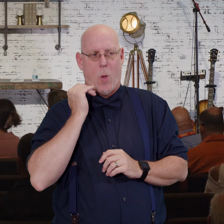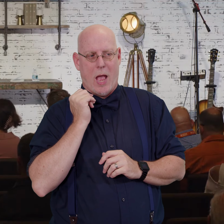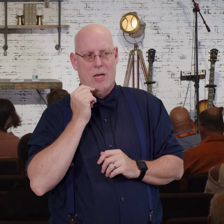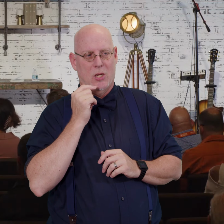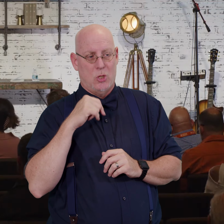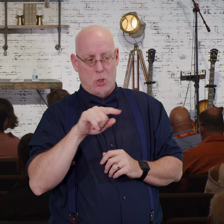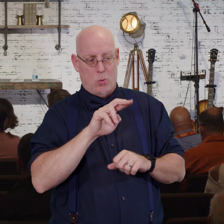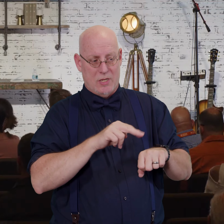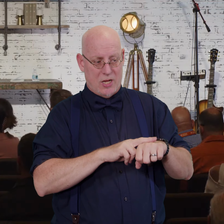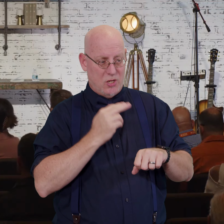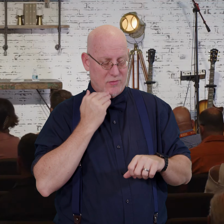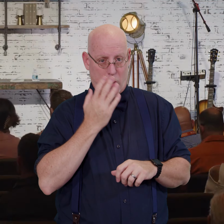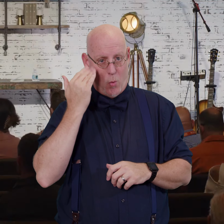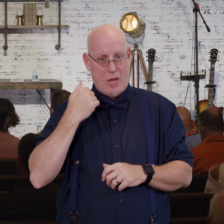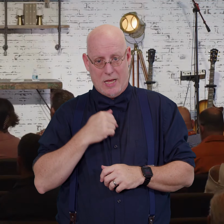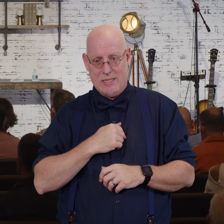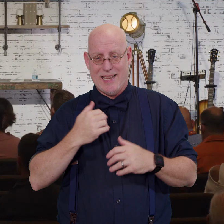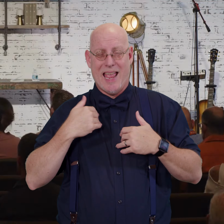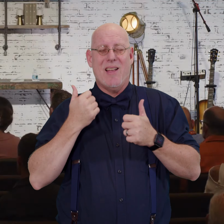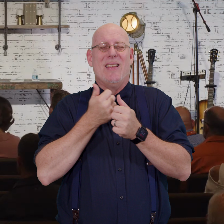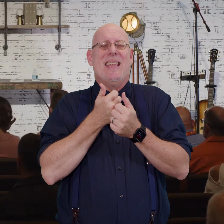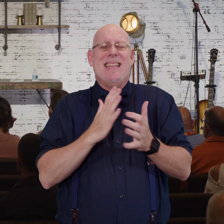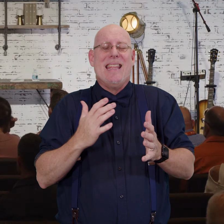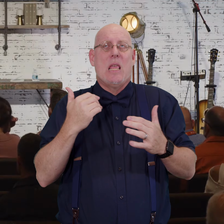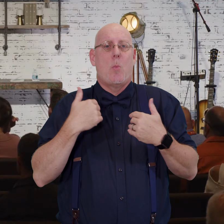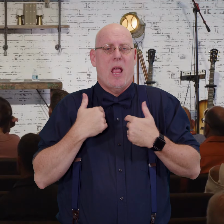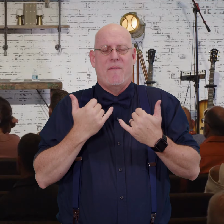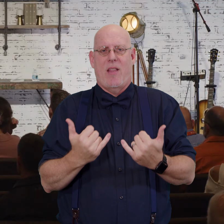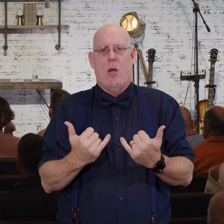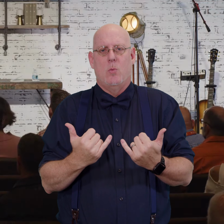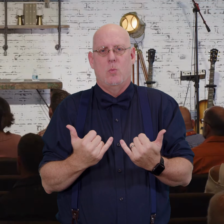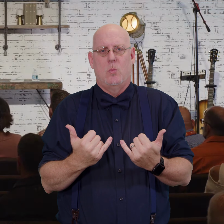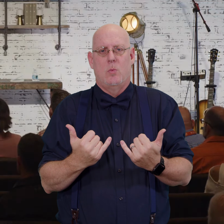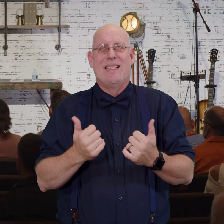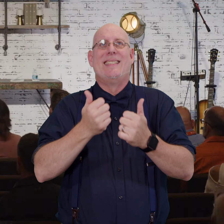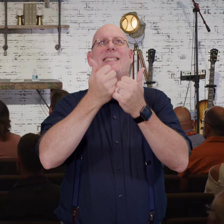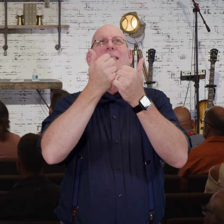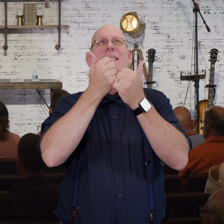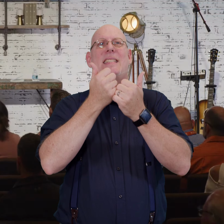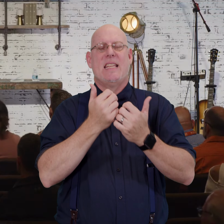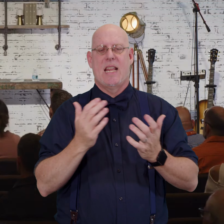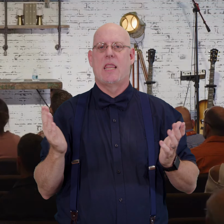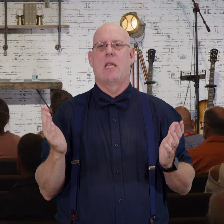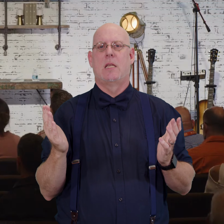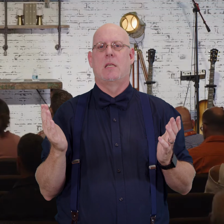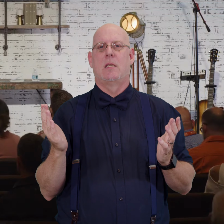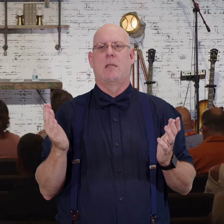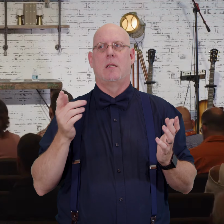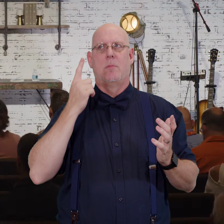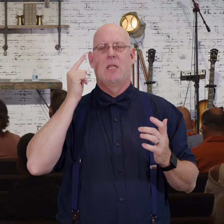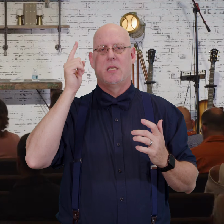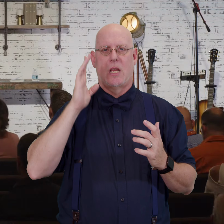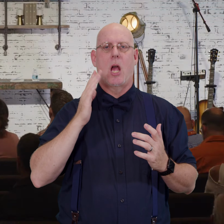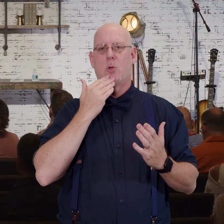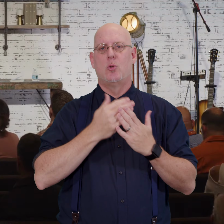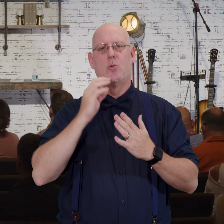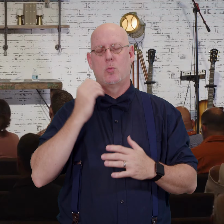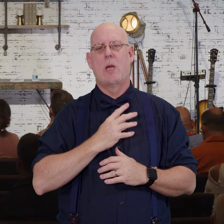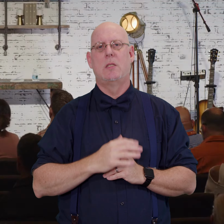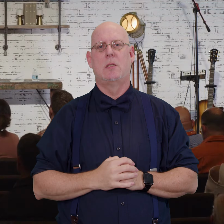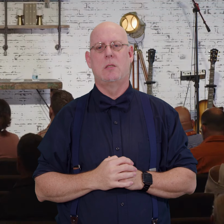you, nation of Israel, the reason why us here have anything that we have, anything, is because of God's good